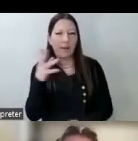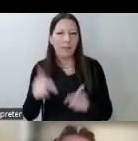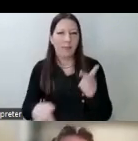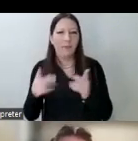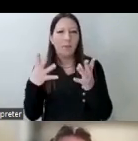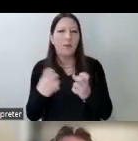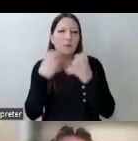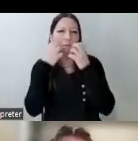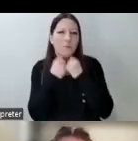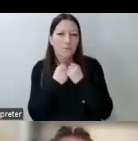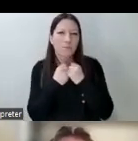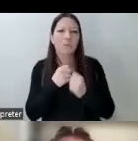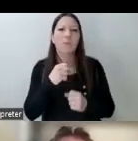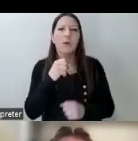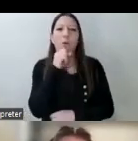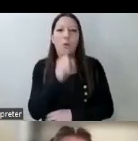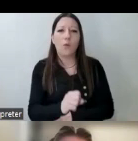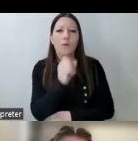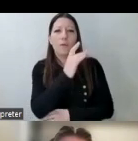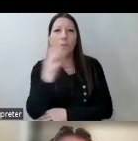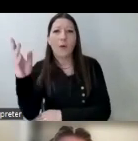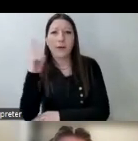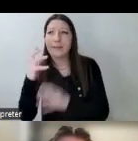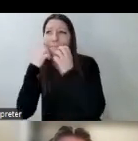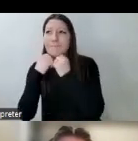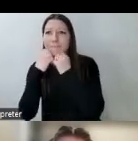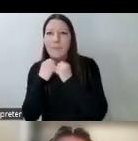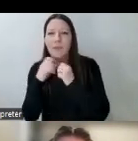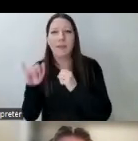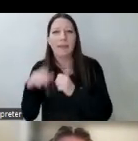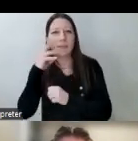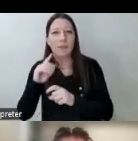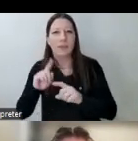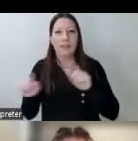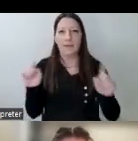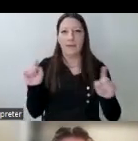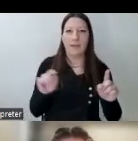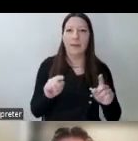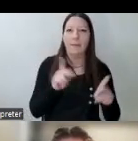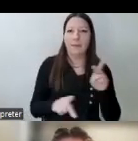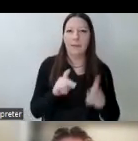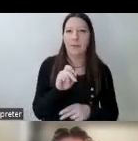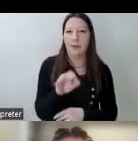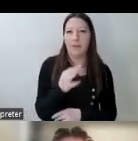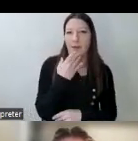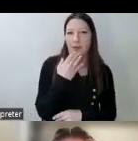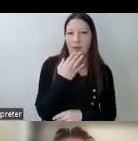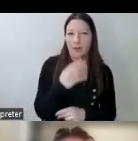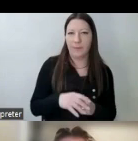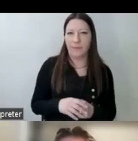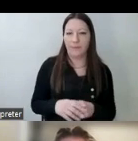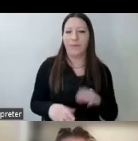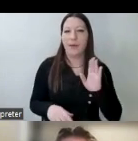relationship to the struggle than do people of color, different from Native peoples whose genocide has been and still is intimately